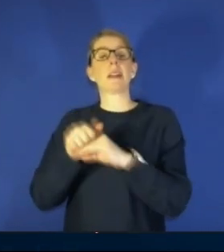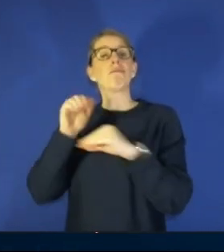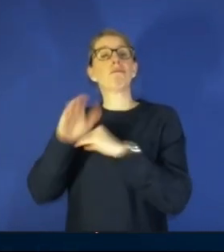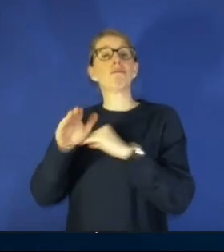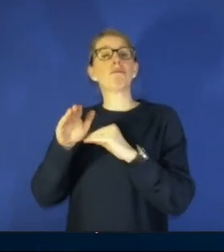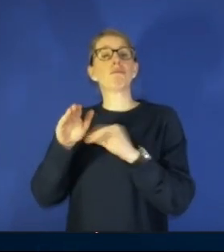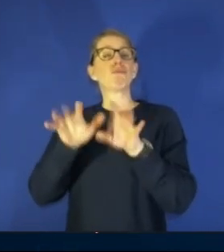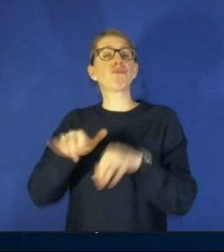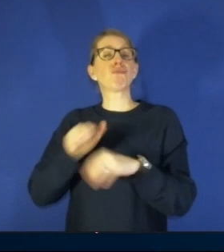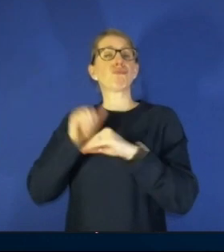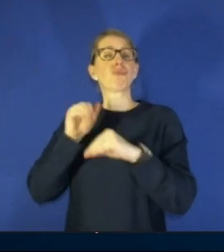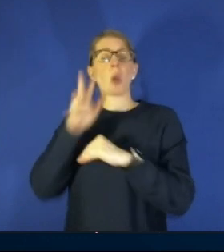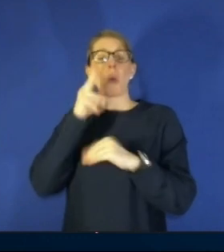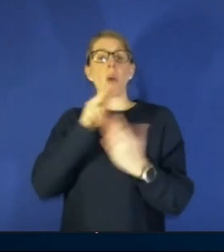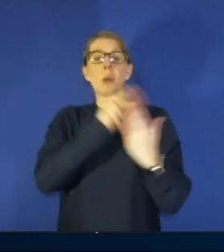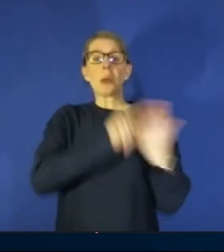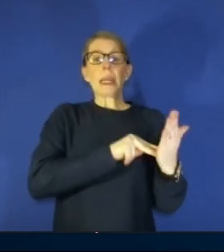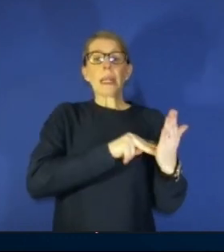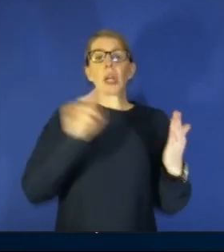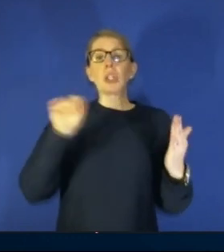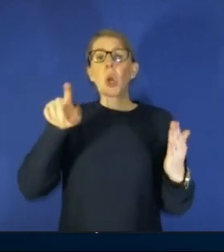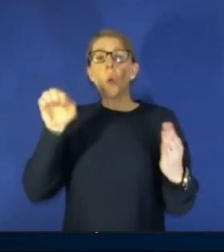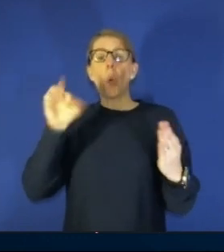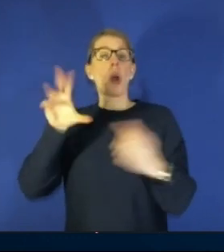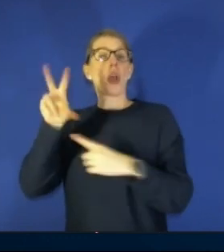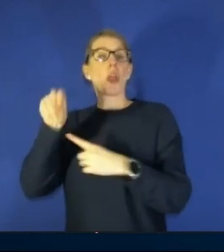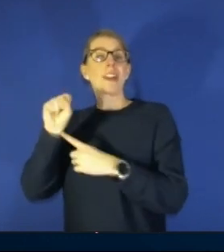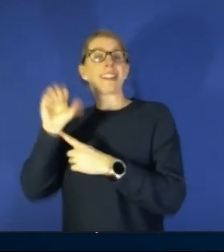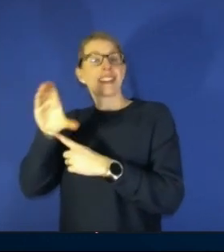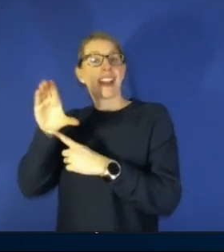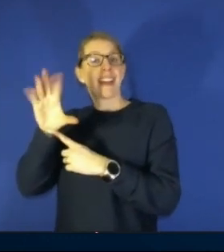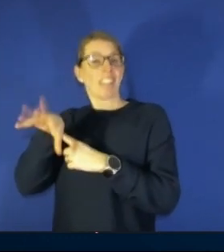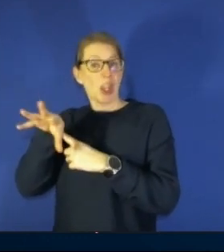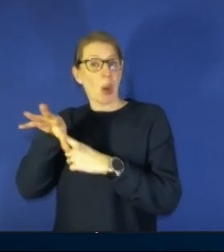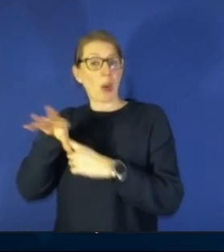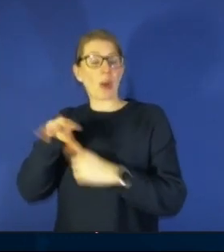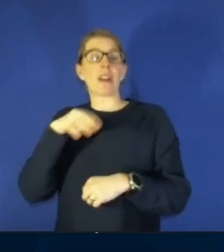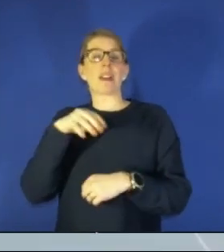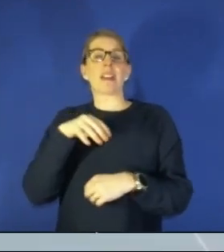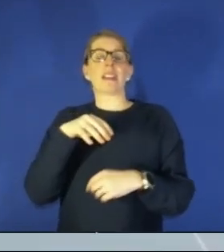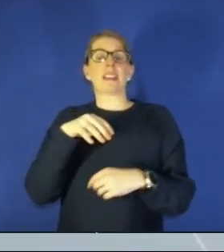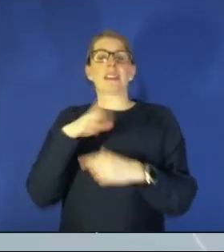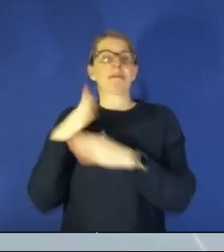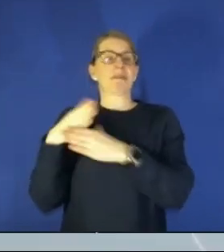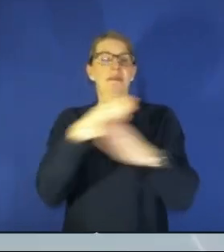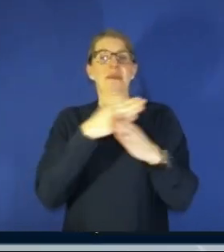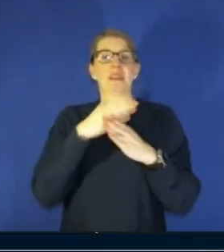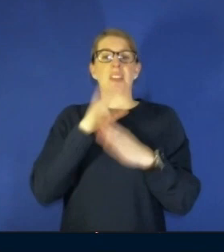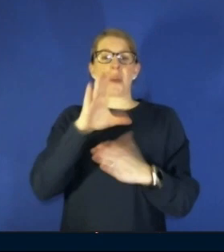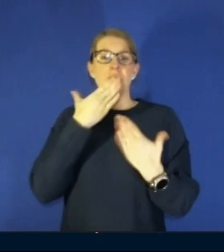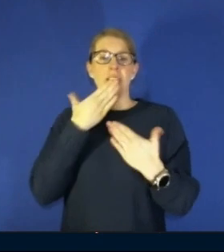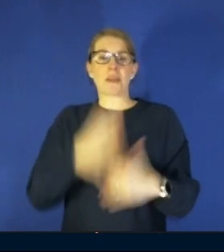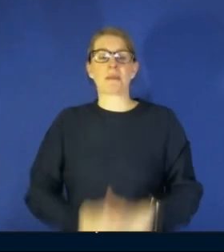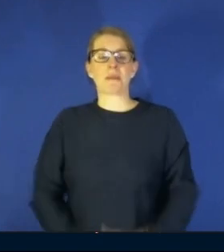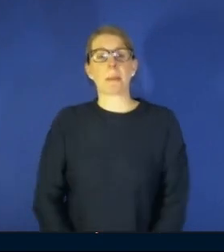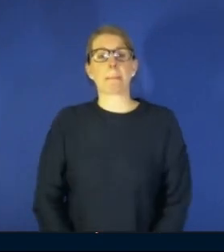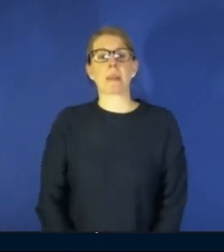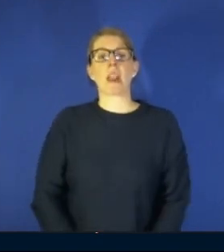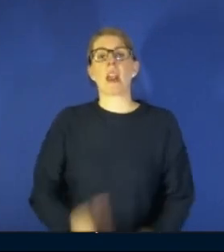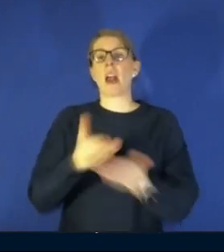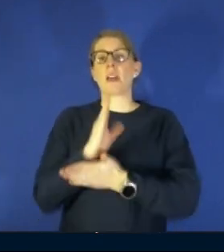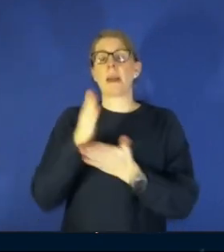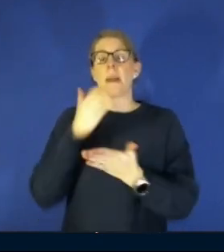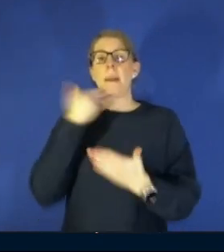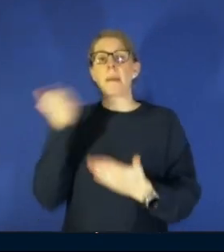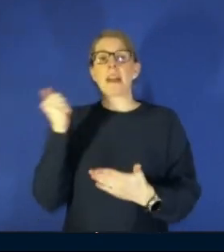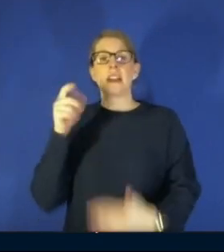here on air, or you can send in a 30-second video. We would love to share those and share your gratitude. All right, I got to do my best, Frank Boal. I don't know.